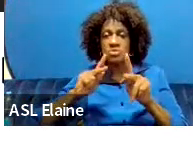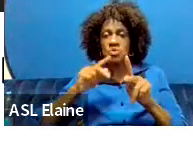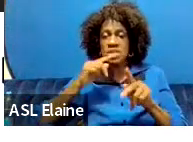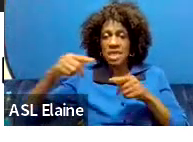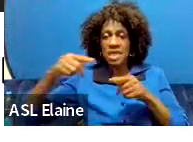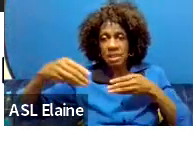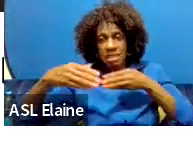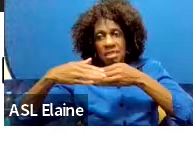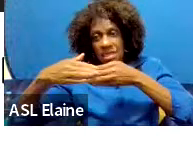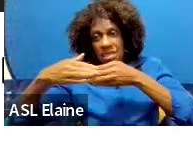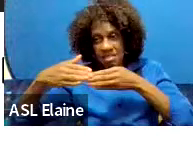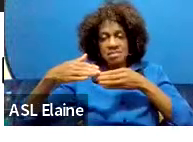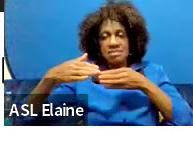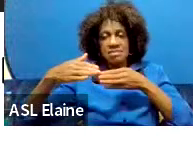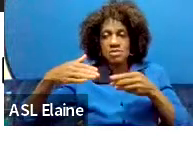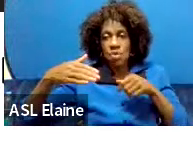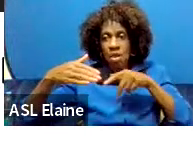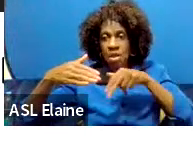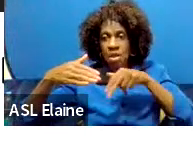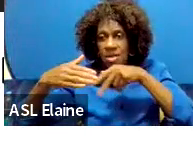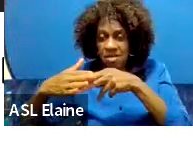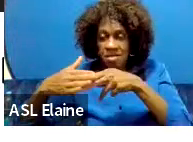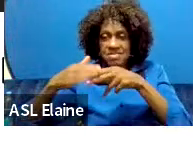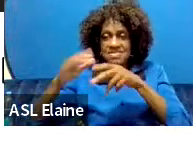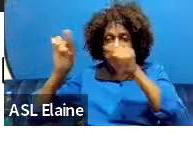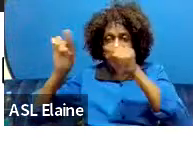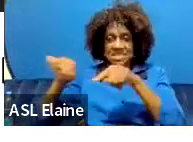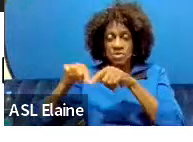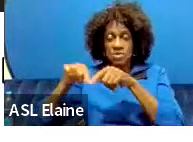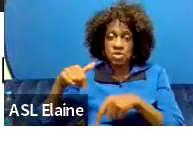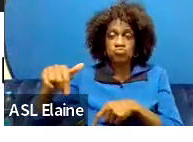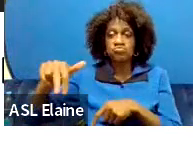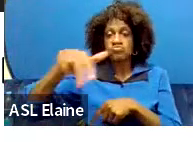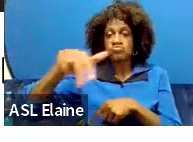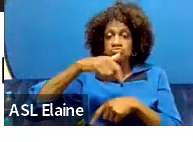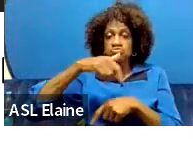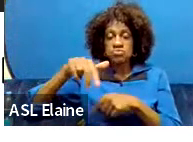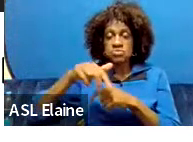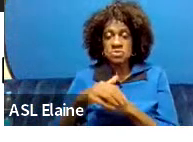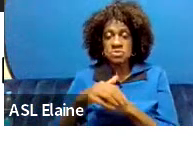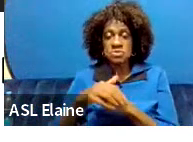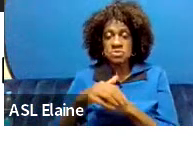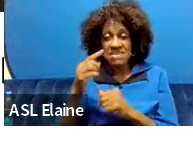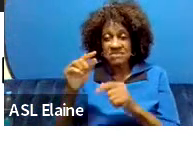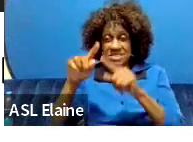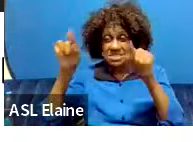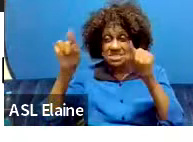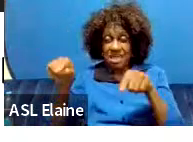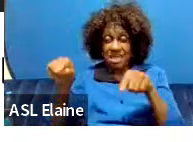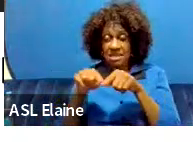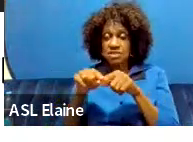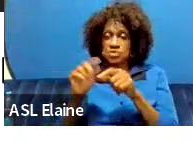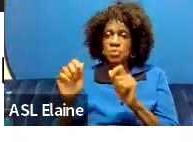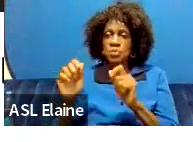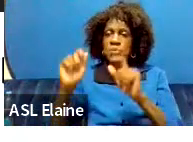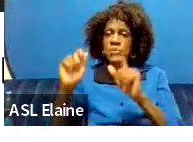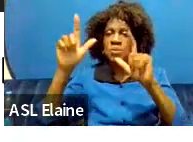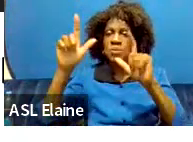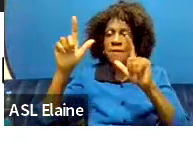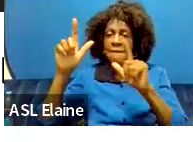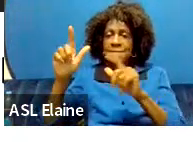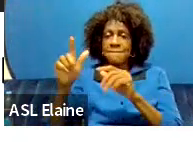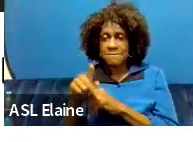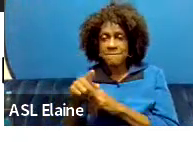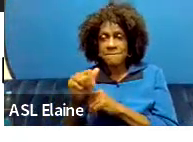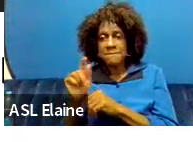going to smack into these signs as they're walking around. So if a sign is located above a circulation path, then